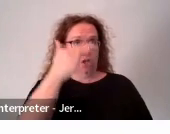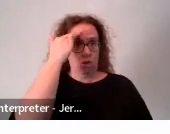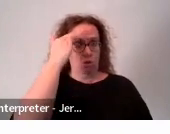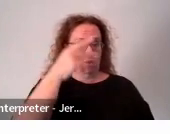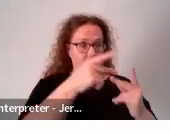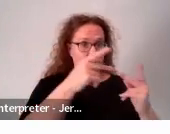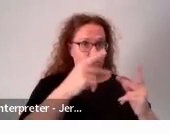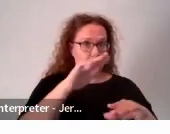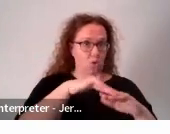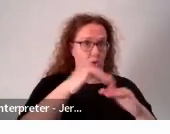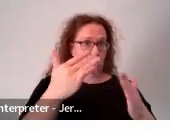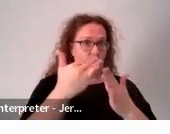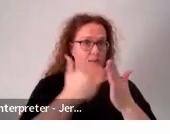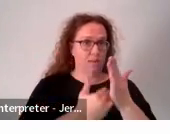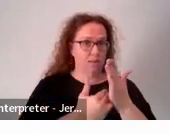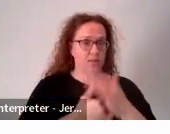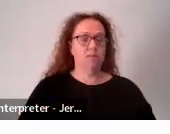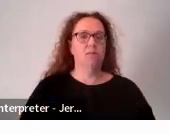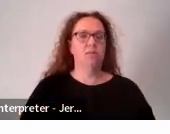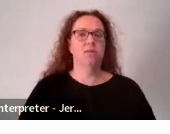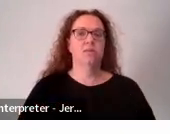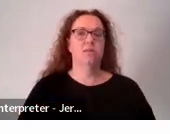guess.